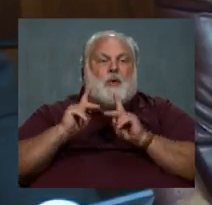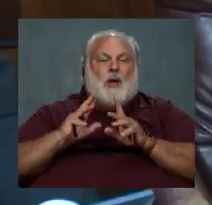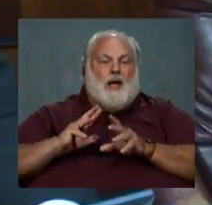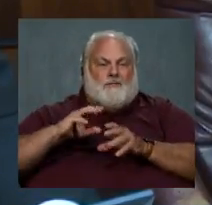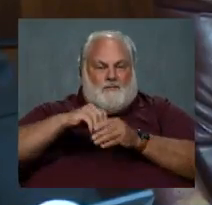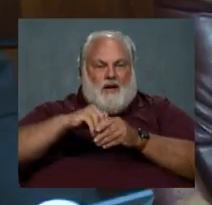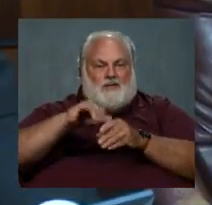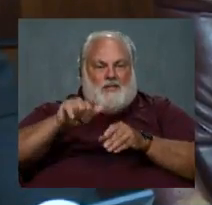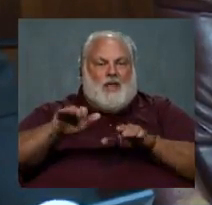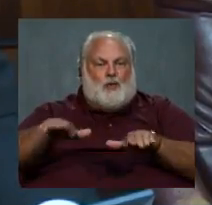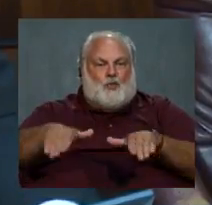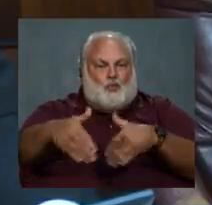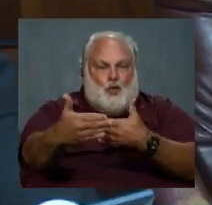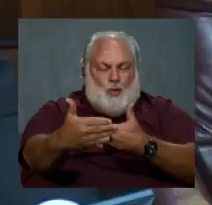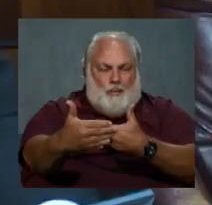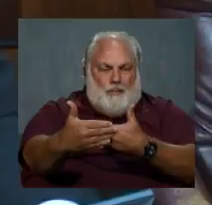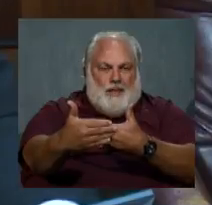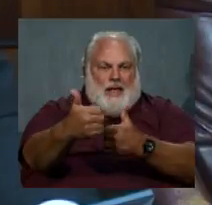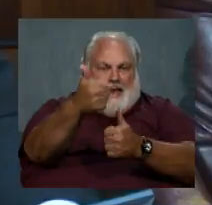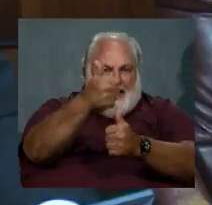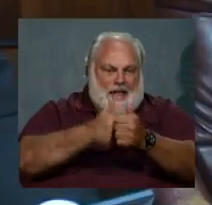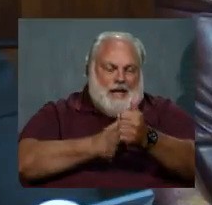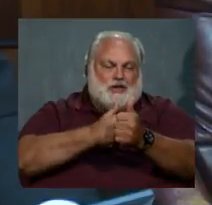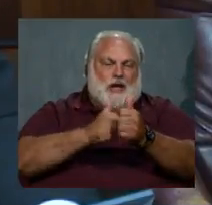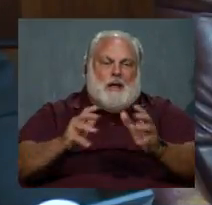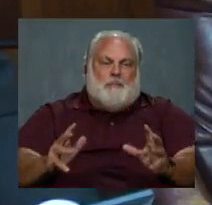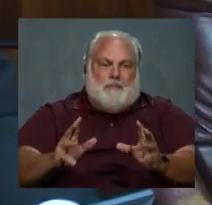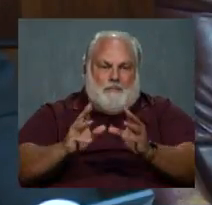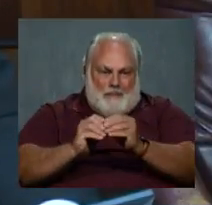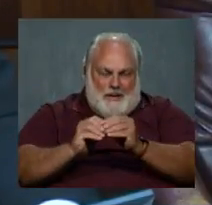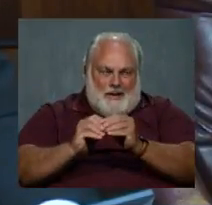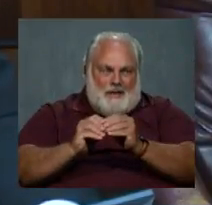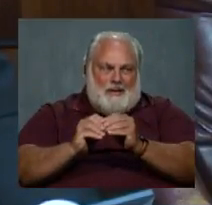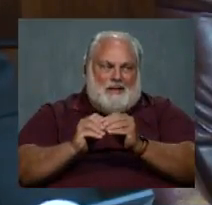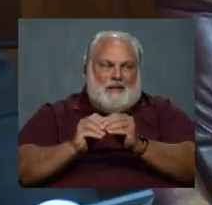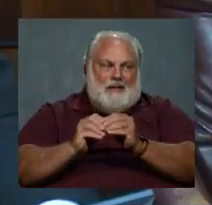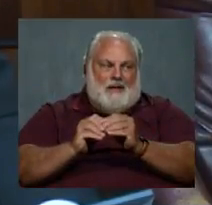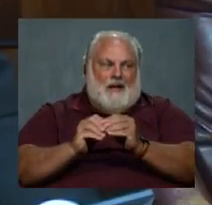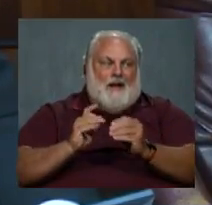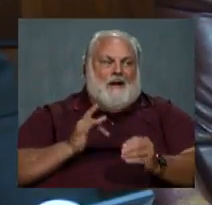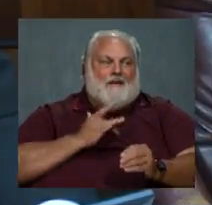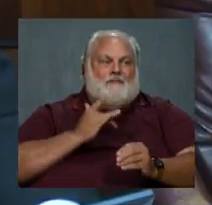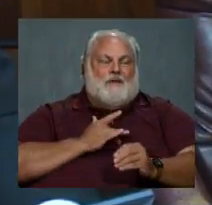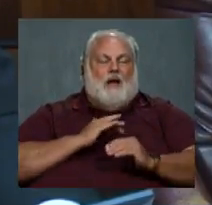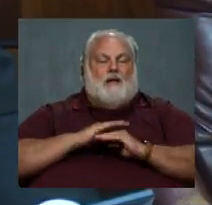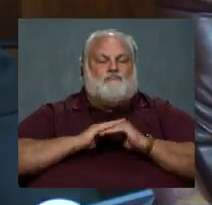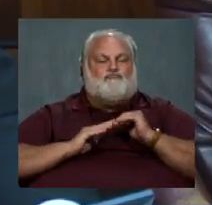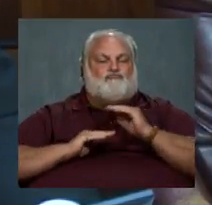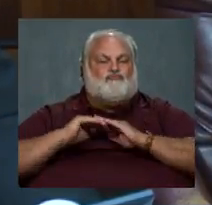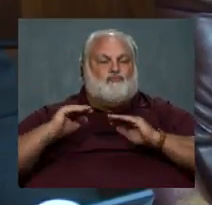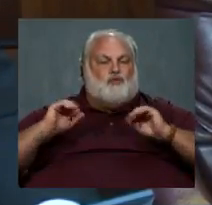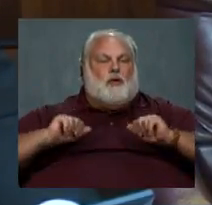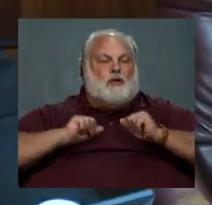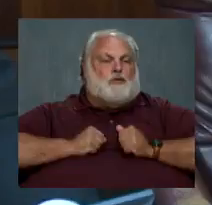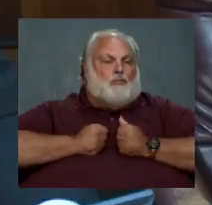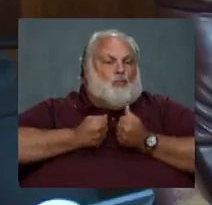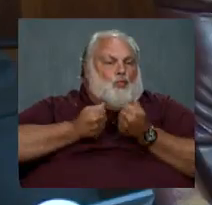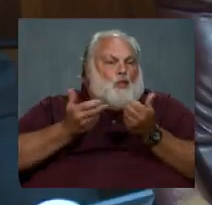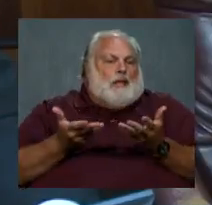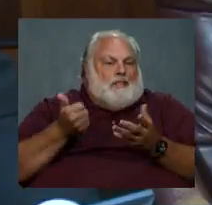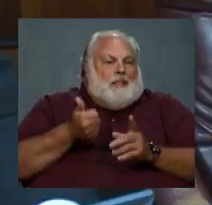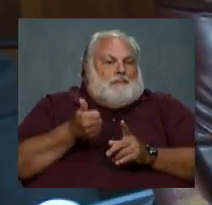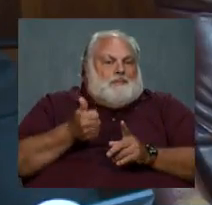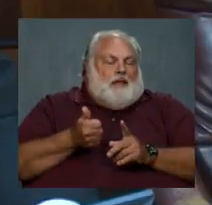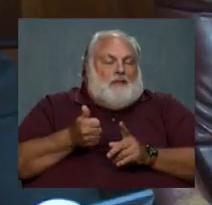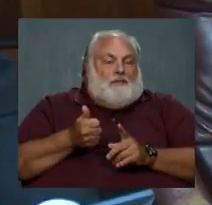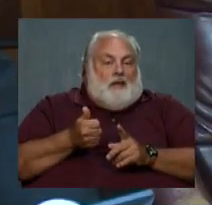who were in the room at every single meeting, who felt free to speak out and say things that